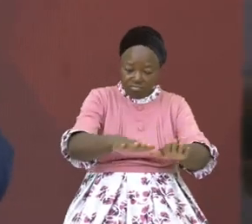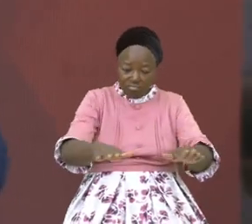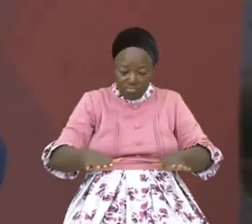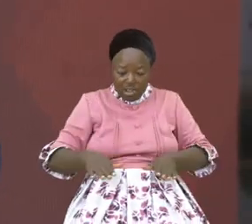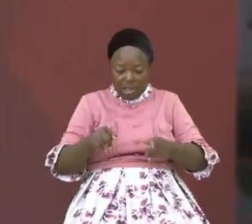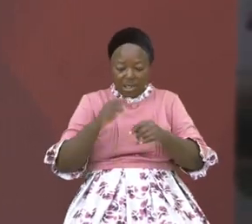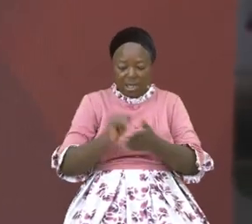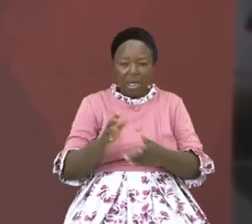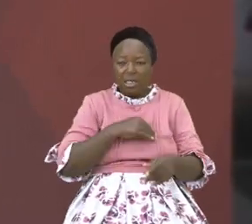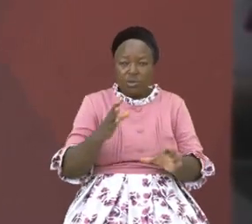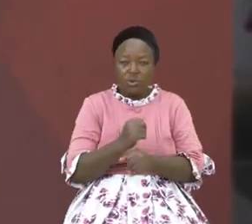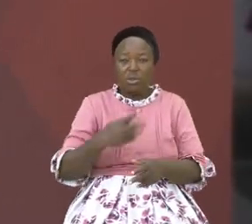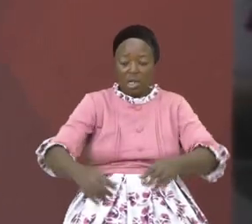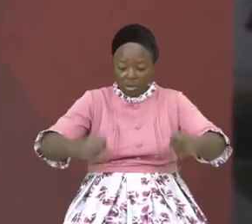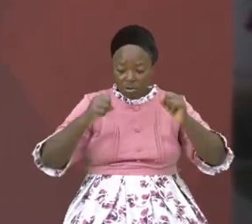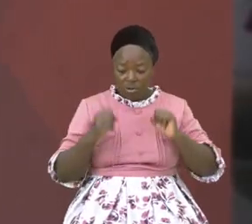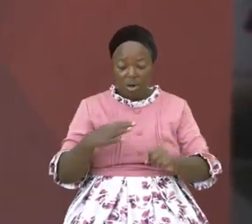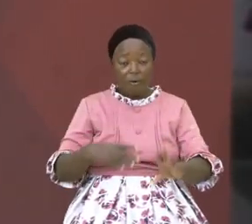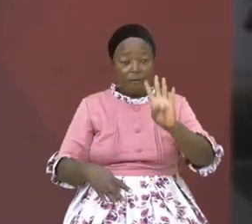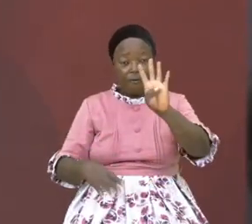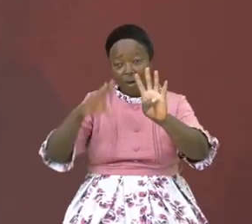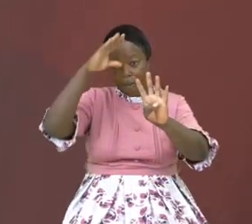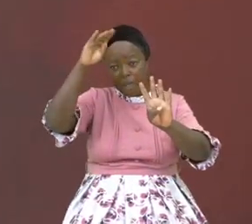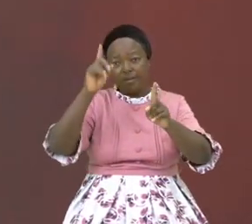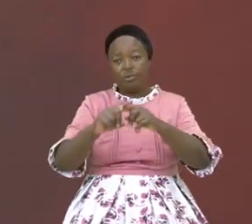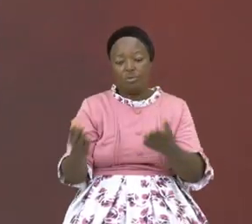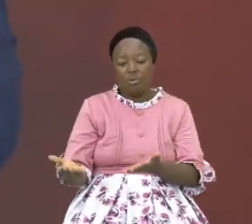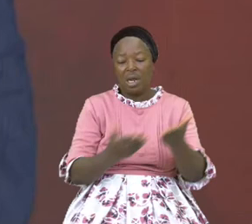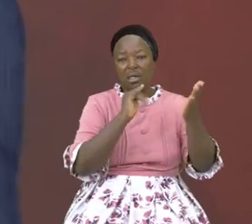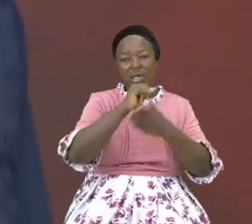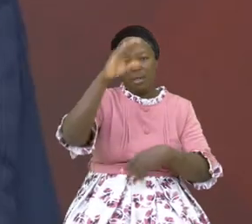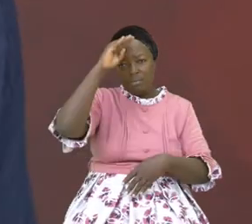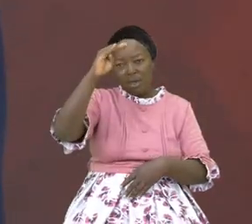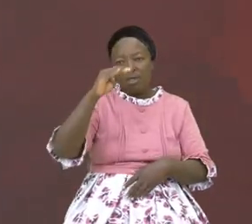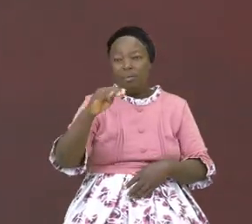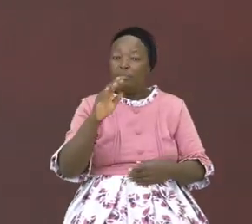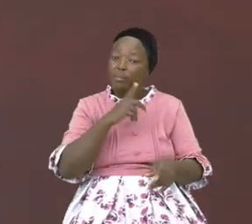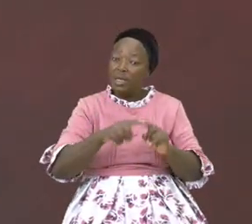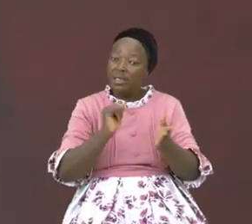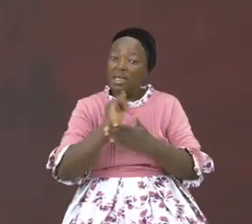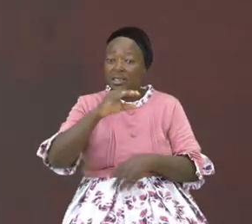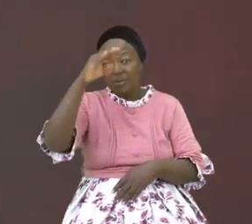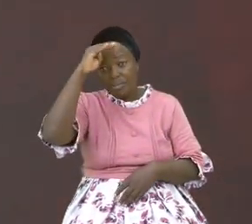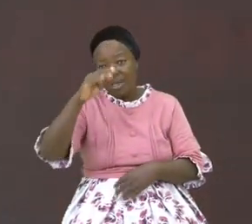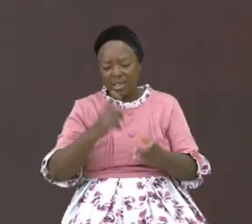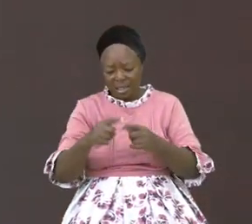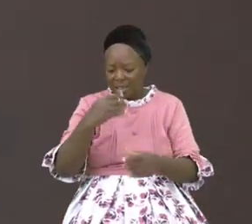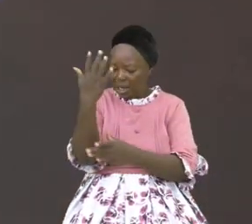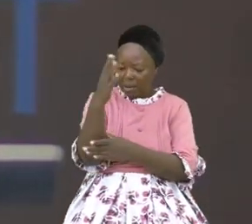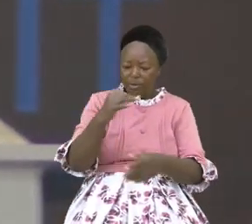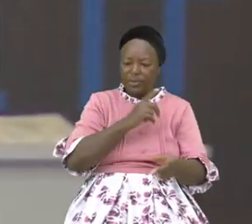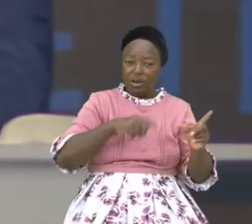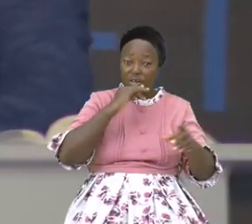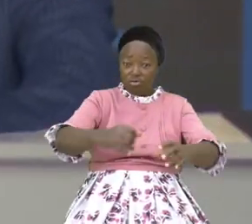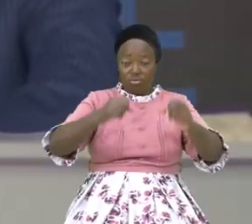of four men to carry that man. But that man, the arm of the Lord is stronger than the